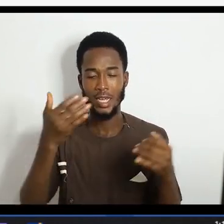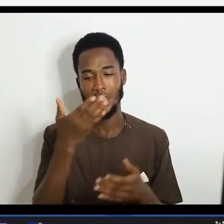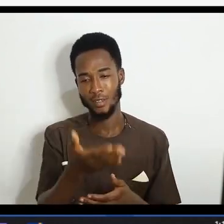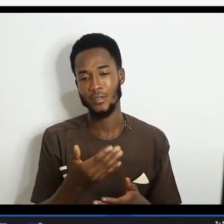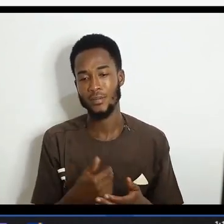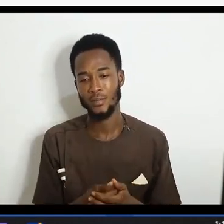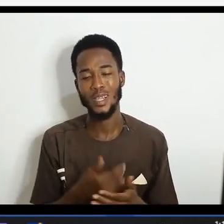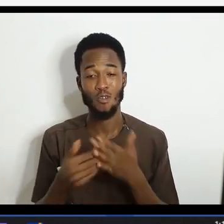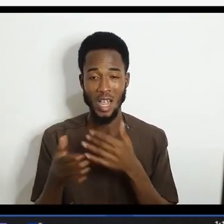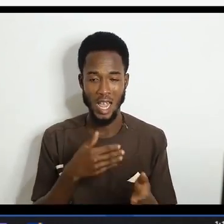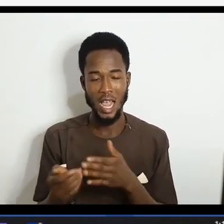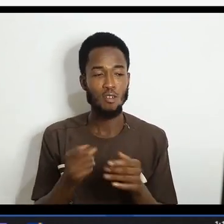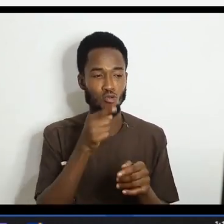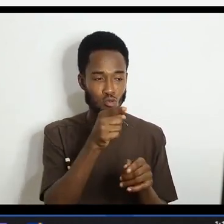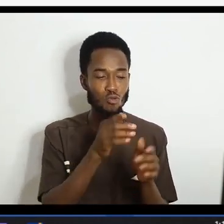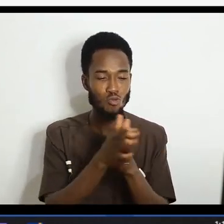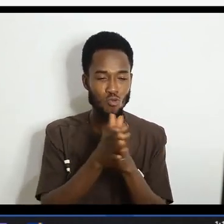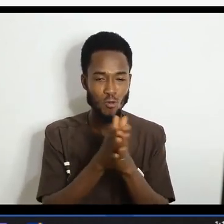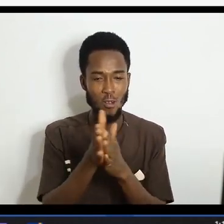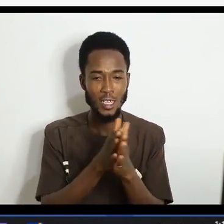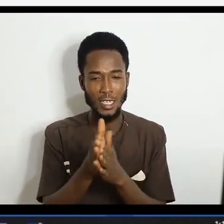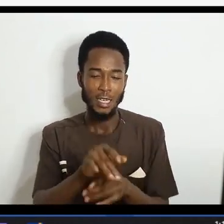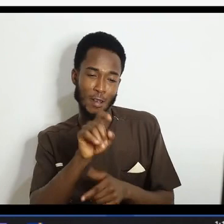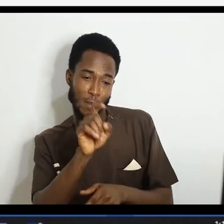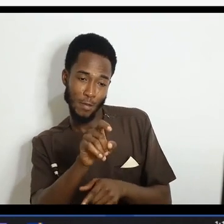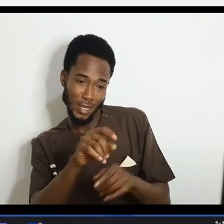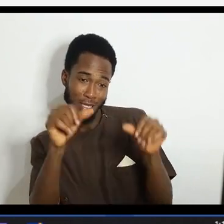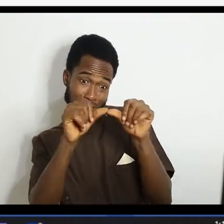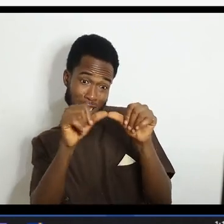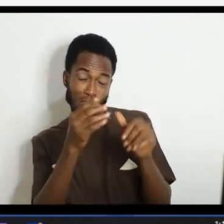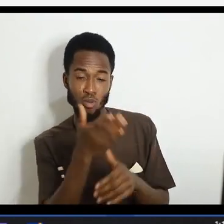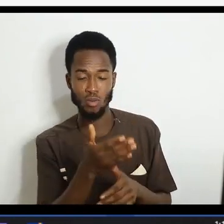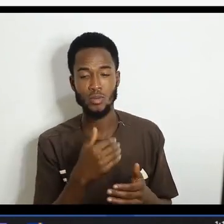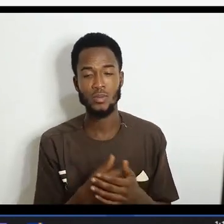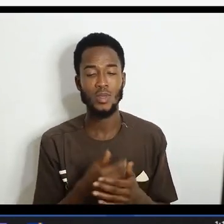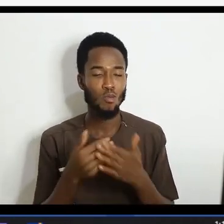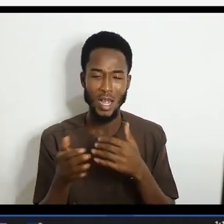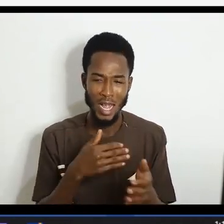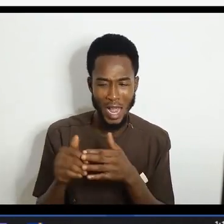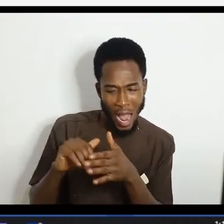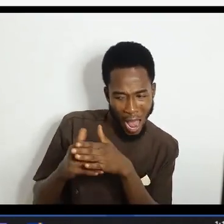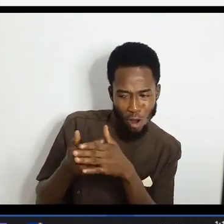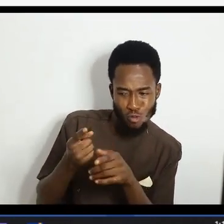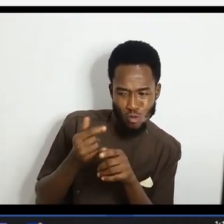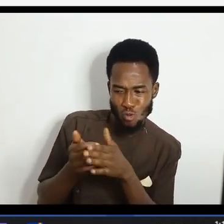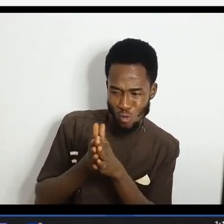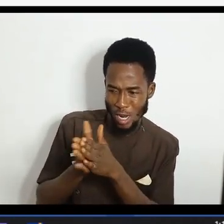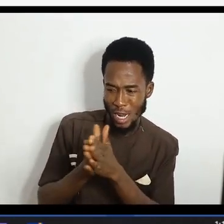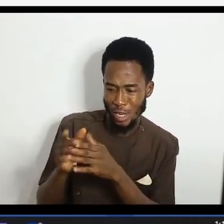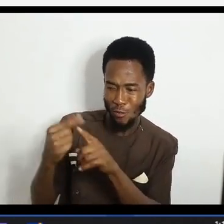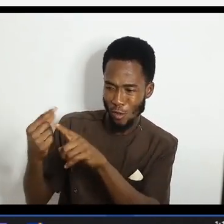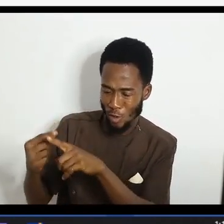and where to choose your font, the font size, and the layout. Okay,